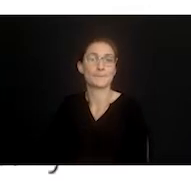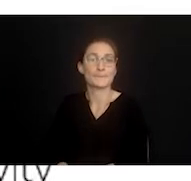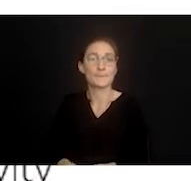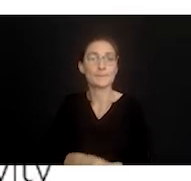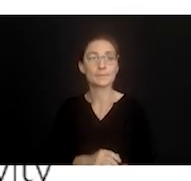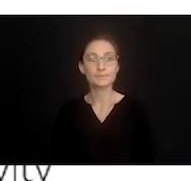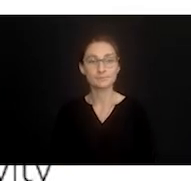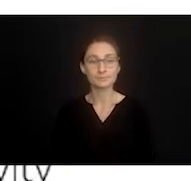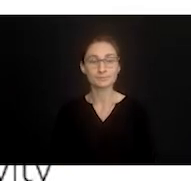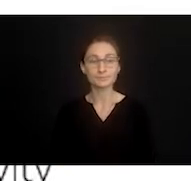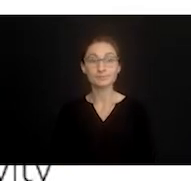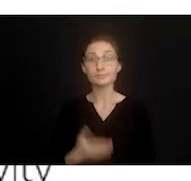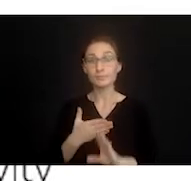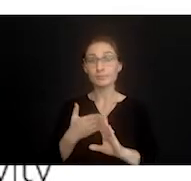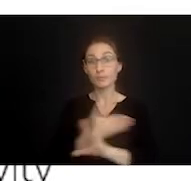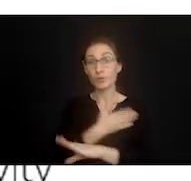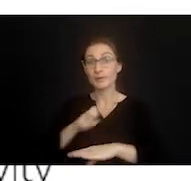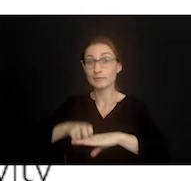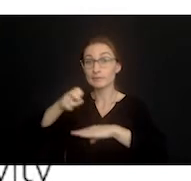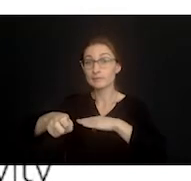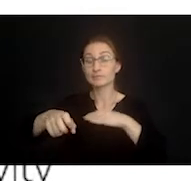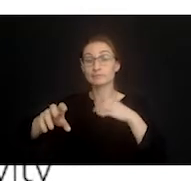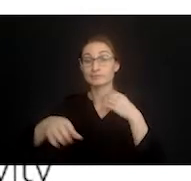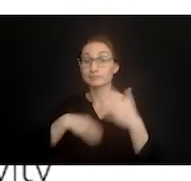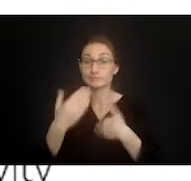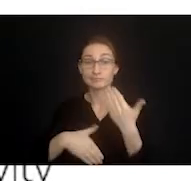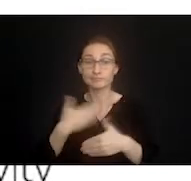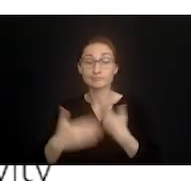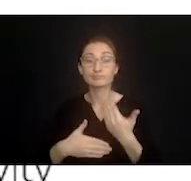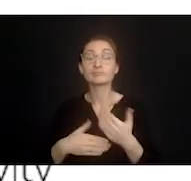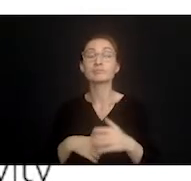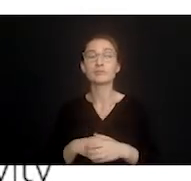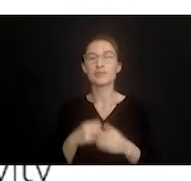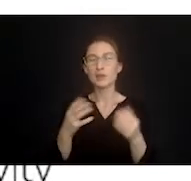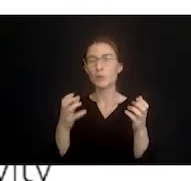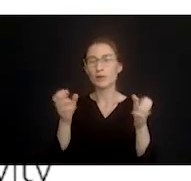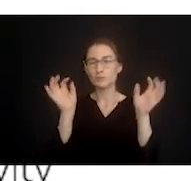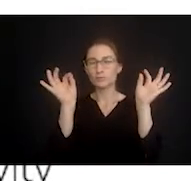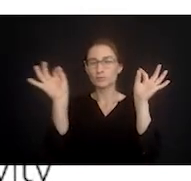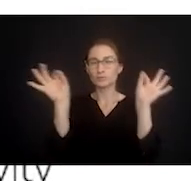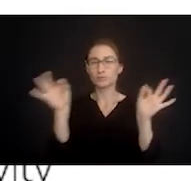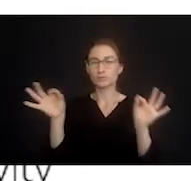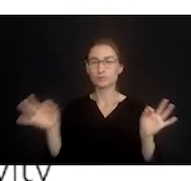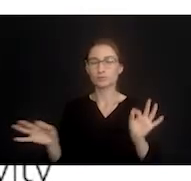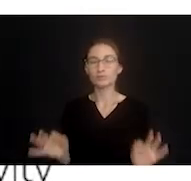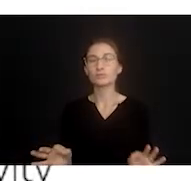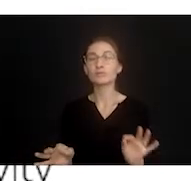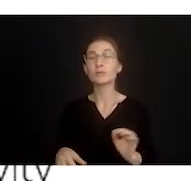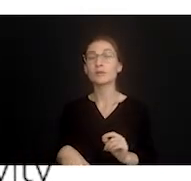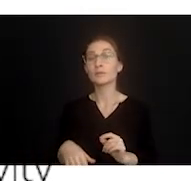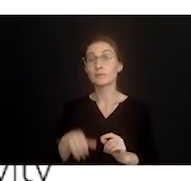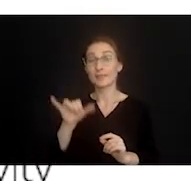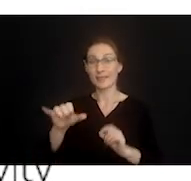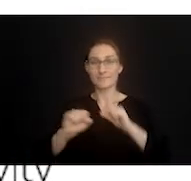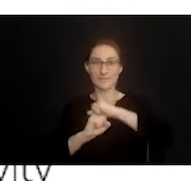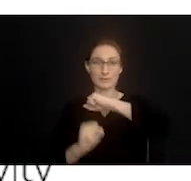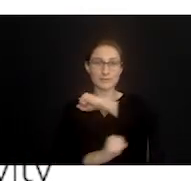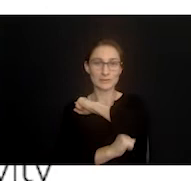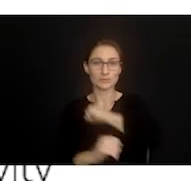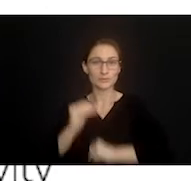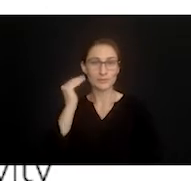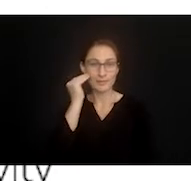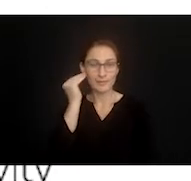challenges. Before we get into how exactly to care for oneself as an epilepsy caregiver, let's begin with some foundational